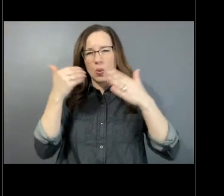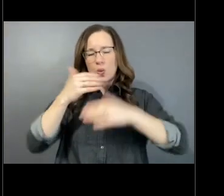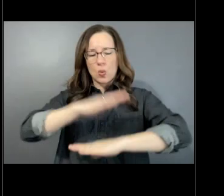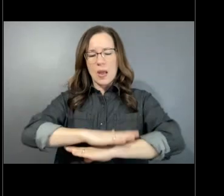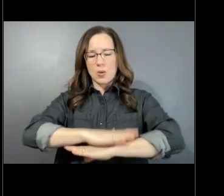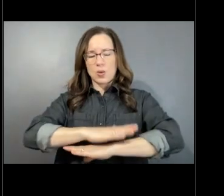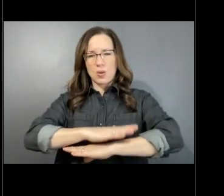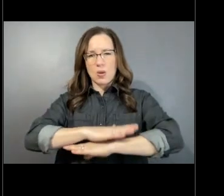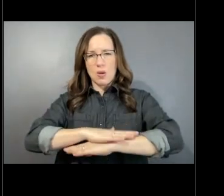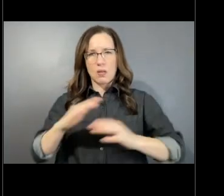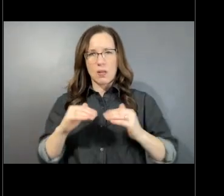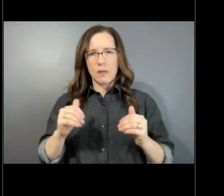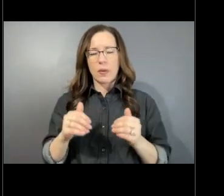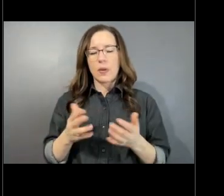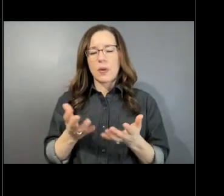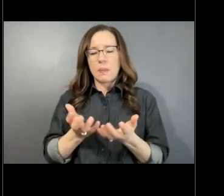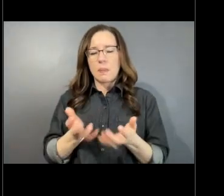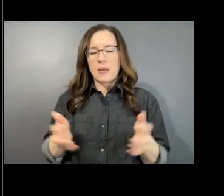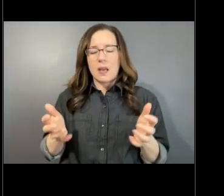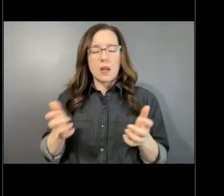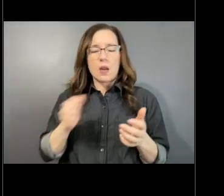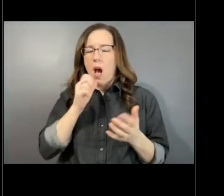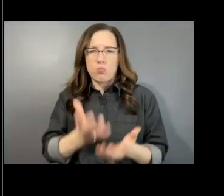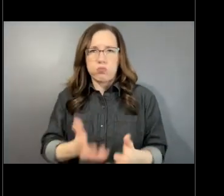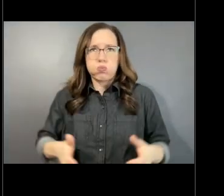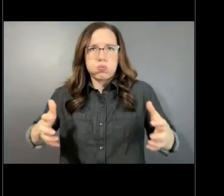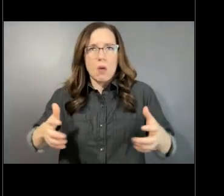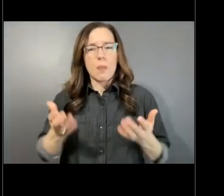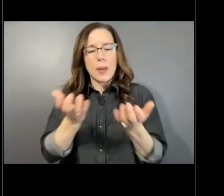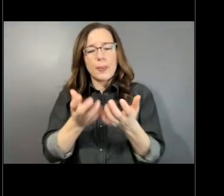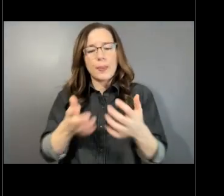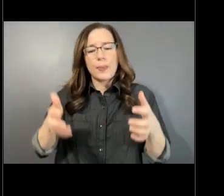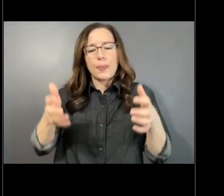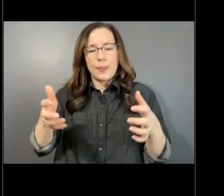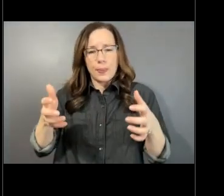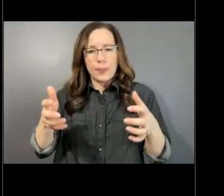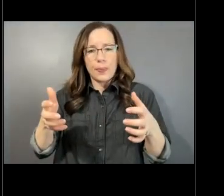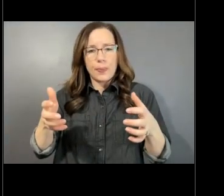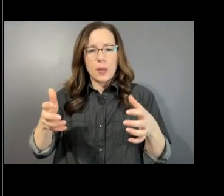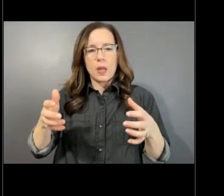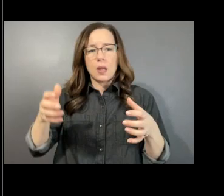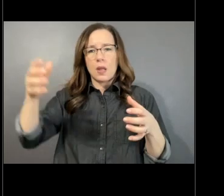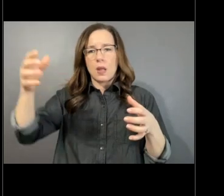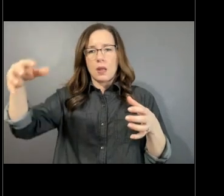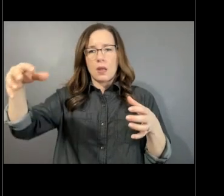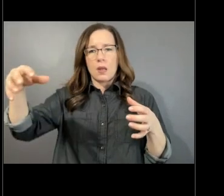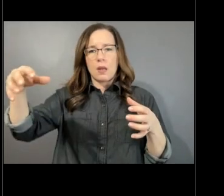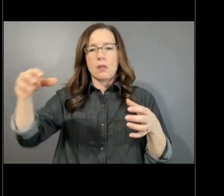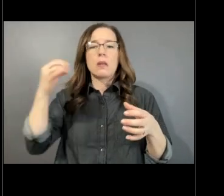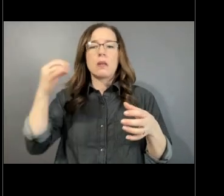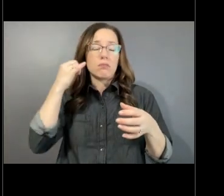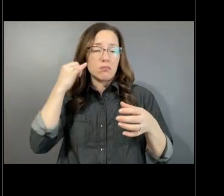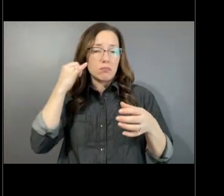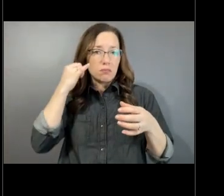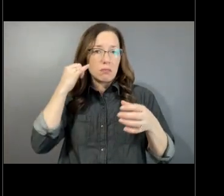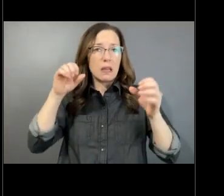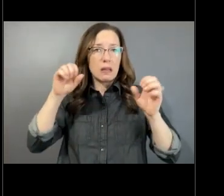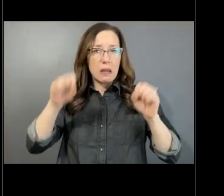Shallow sink basins with rear mounted drains when removable base cabinets are provided.